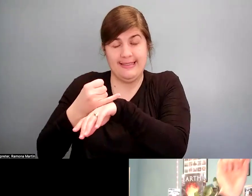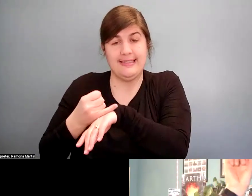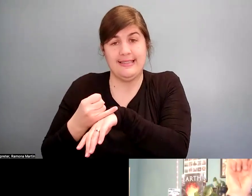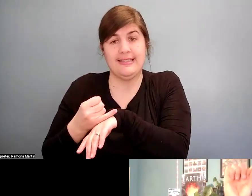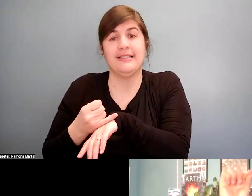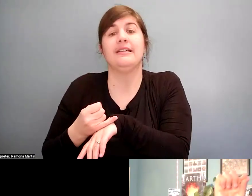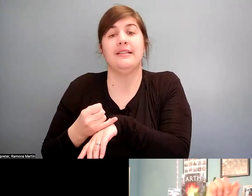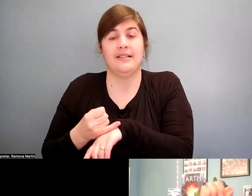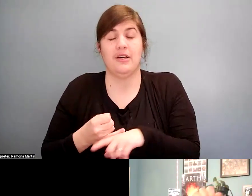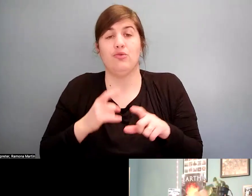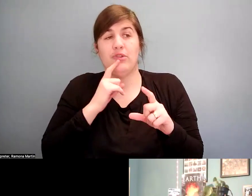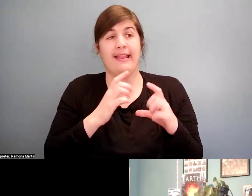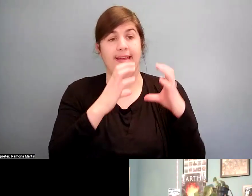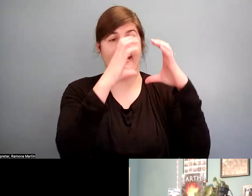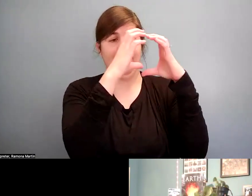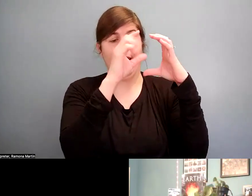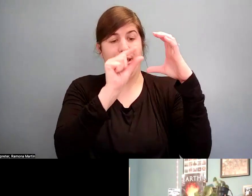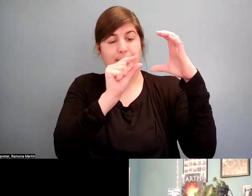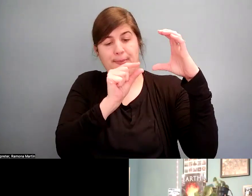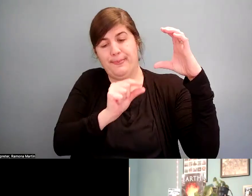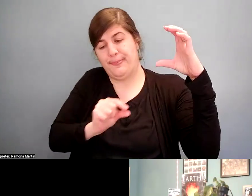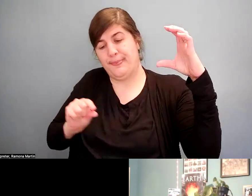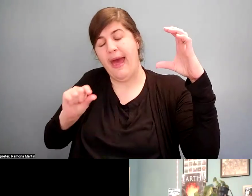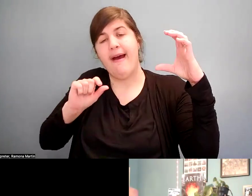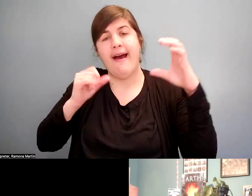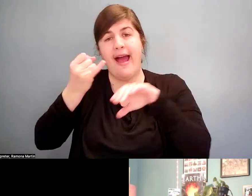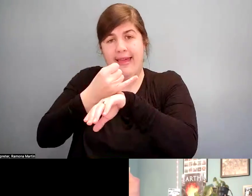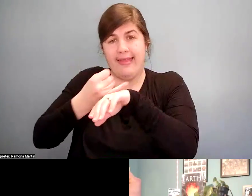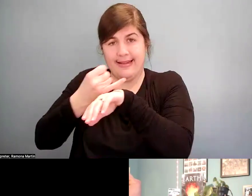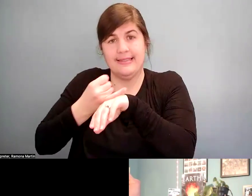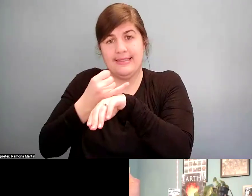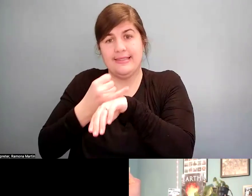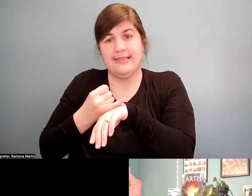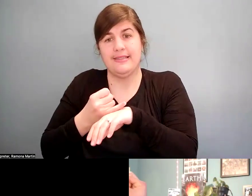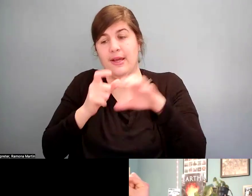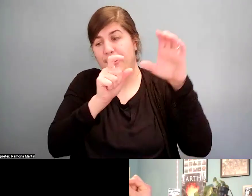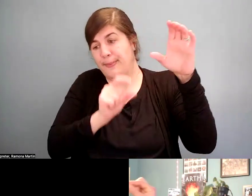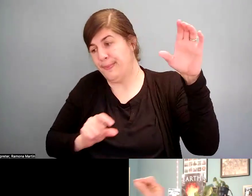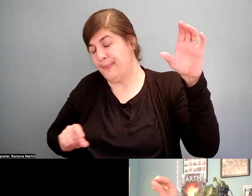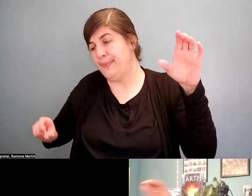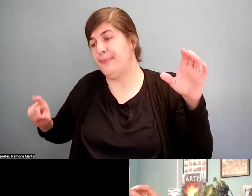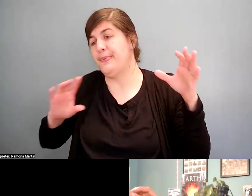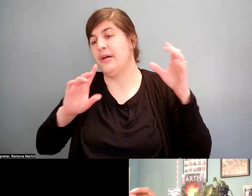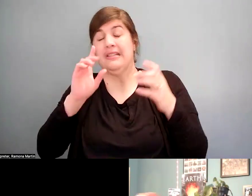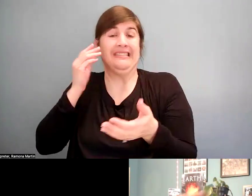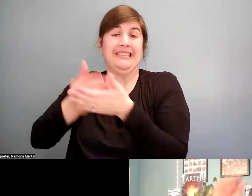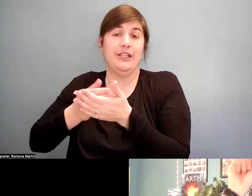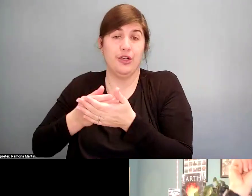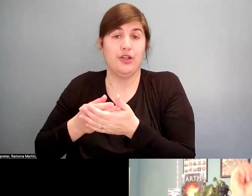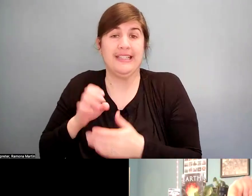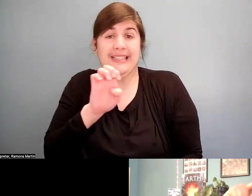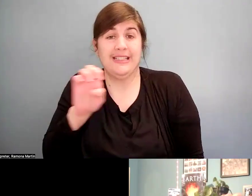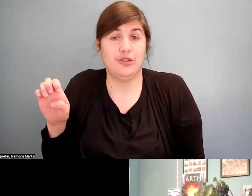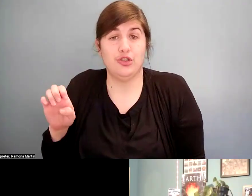left-hand corner, and it's just a chain of islands that actually go all the way to eastern Russia. And those are the Aleutian Islands, and